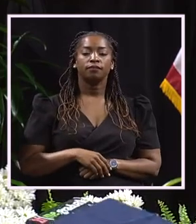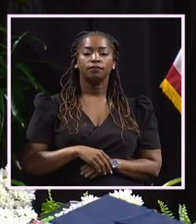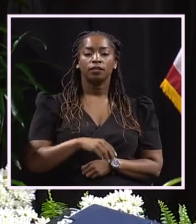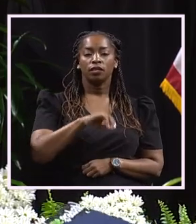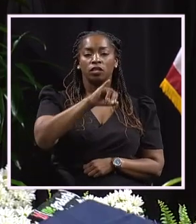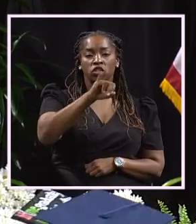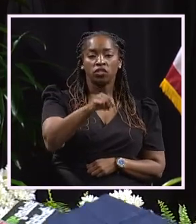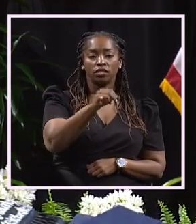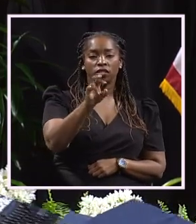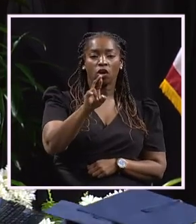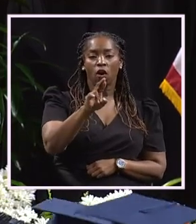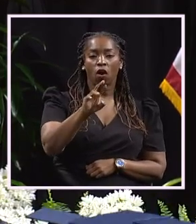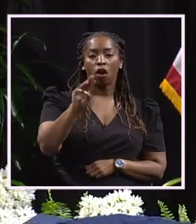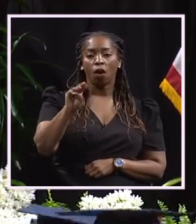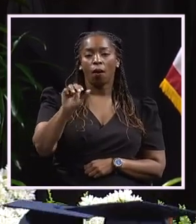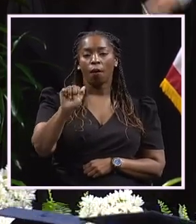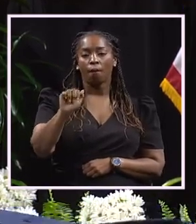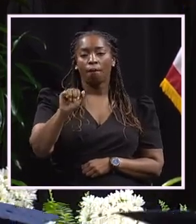Justice R. LaDuke,